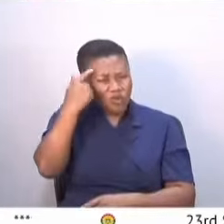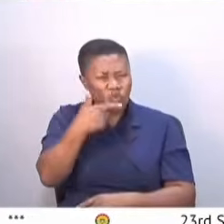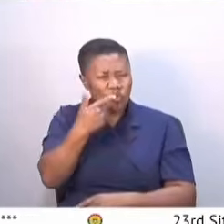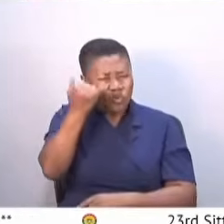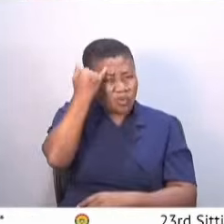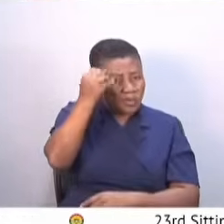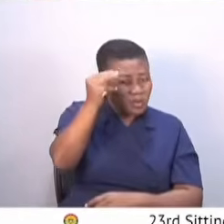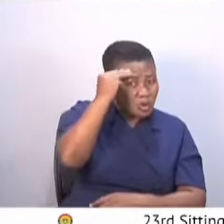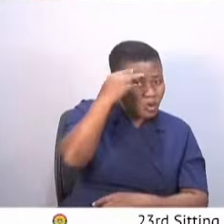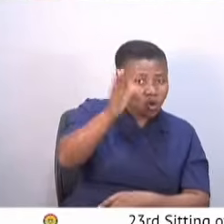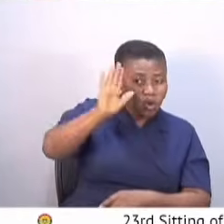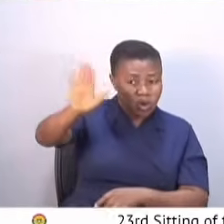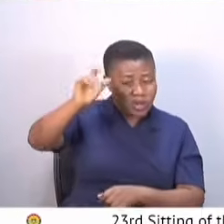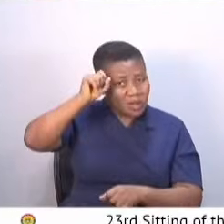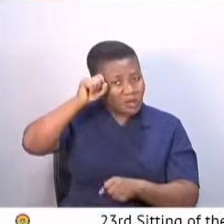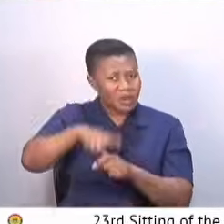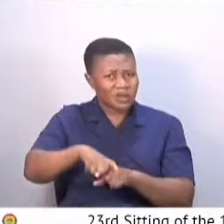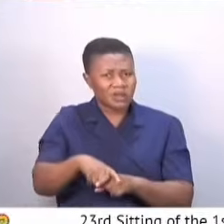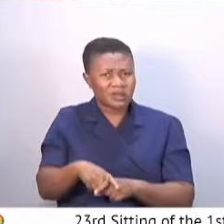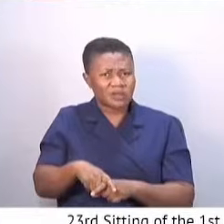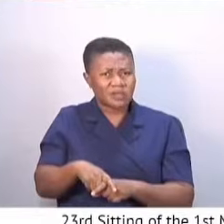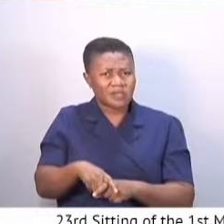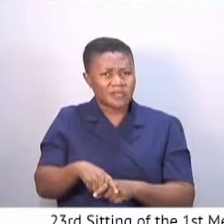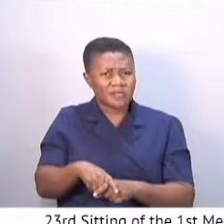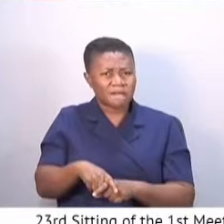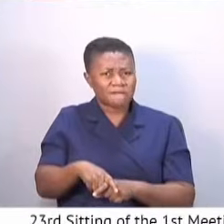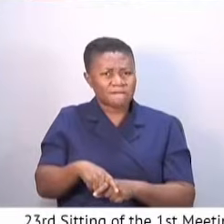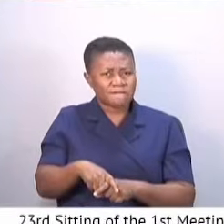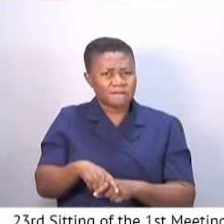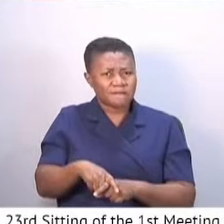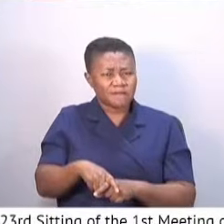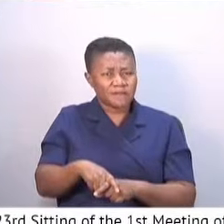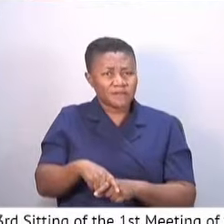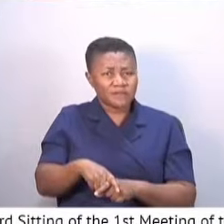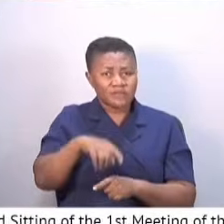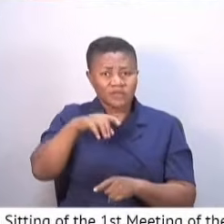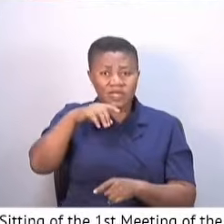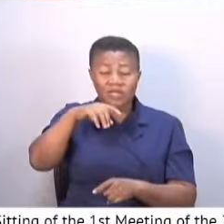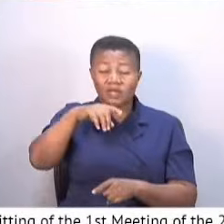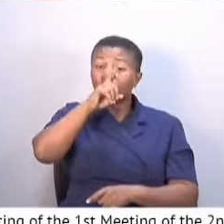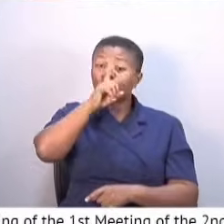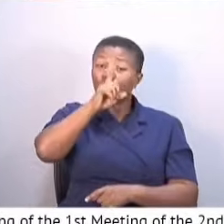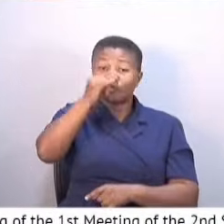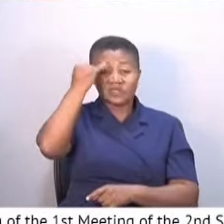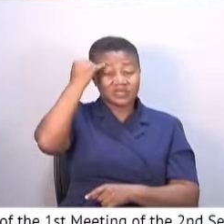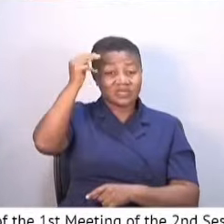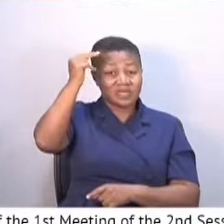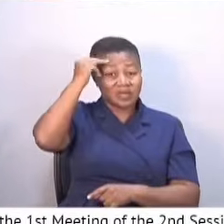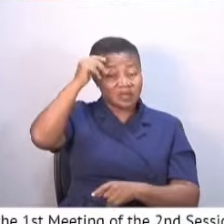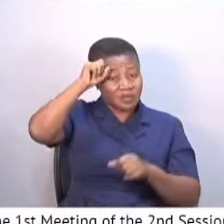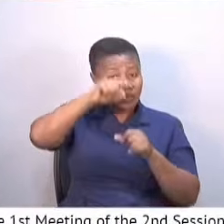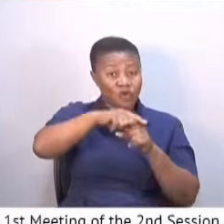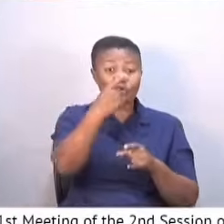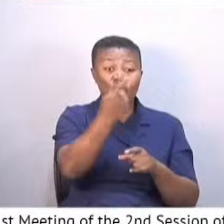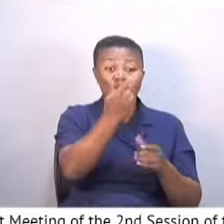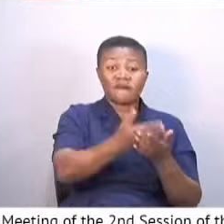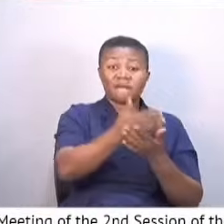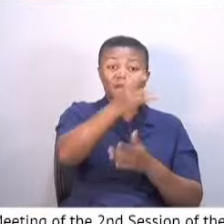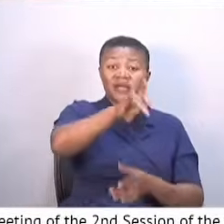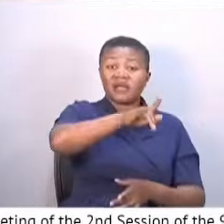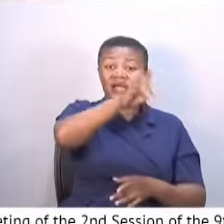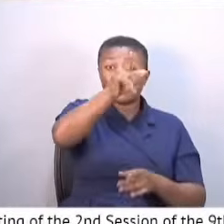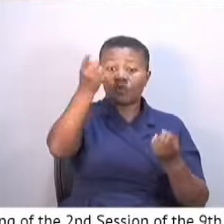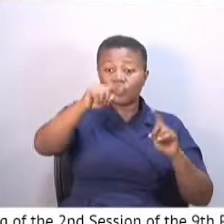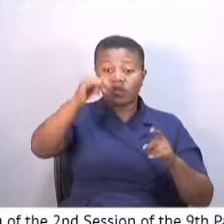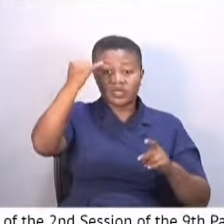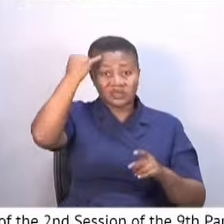disclosure. Is the jet for him? His brother only buys jet when the president is in power. We need full disclosure on all of these things.